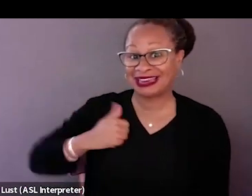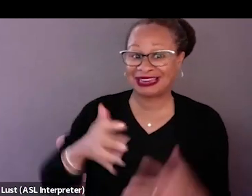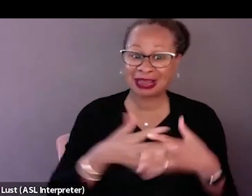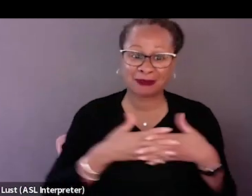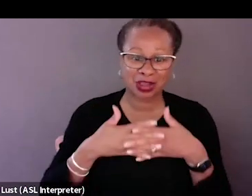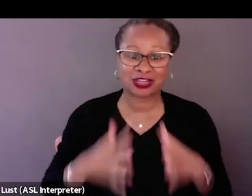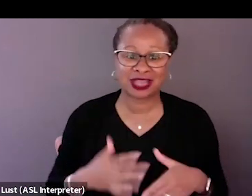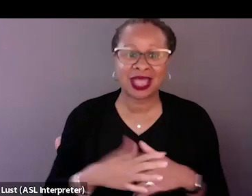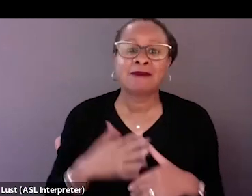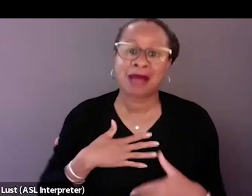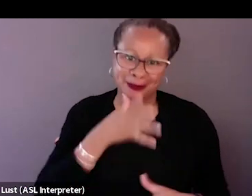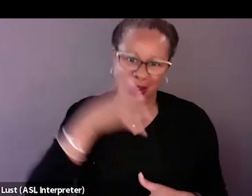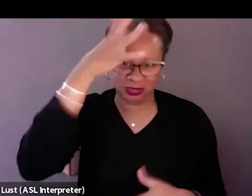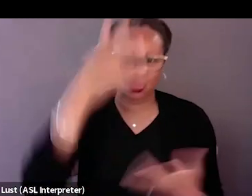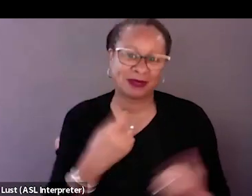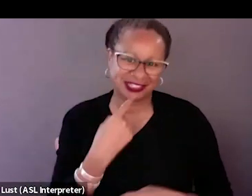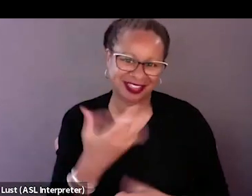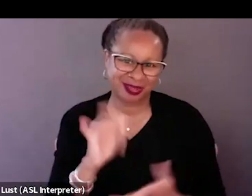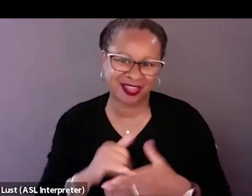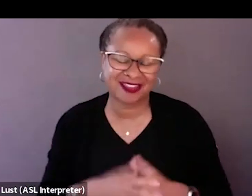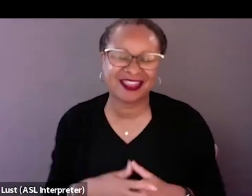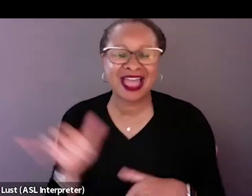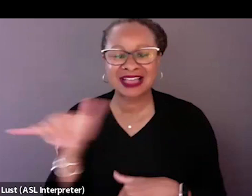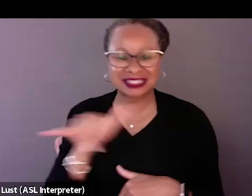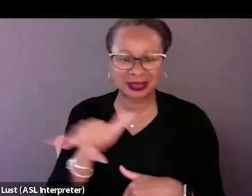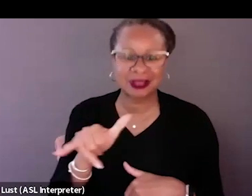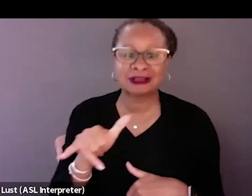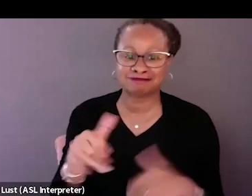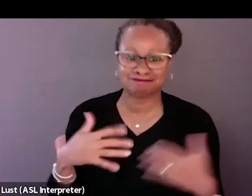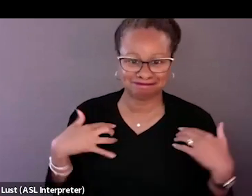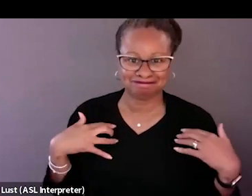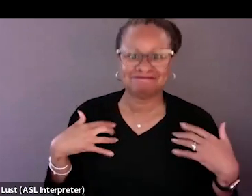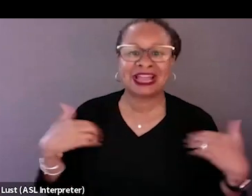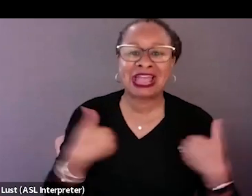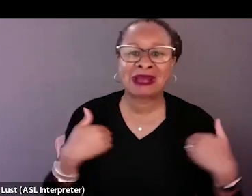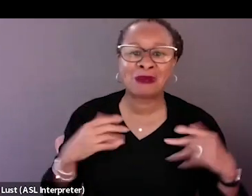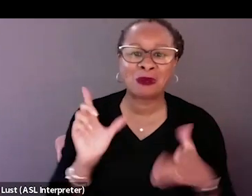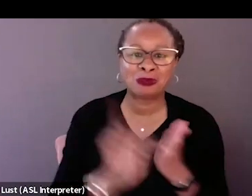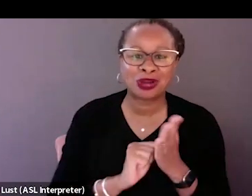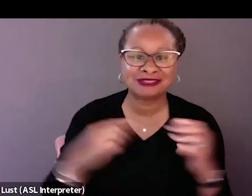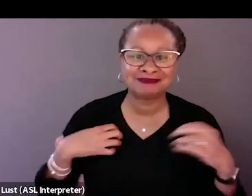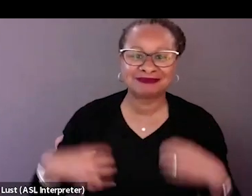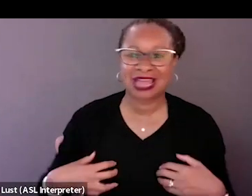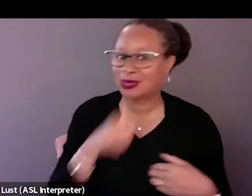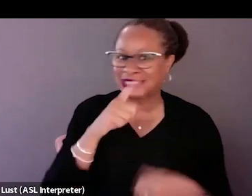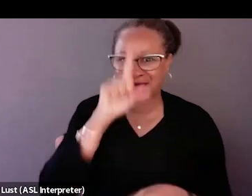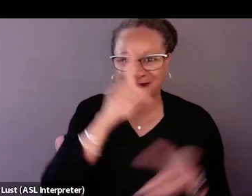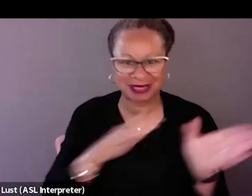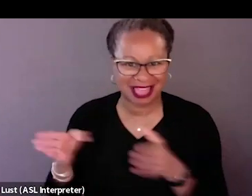my parents would like me to say. I am similarly wearing an animal print, which I swear to you was